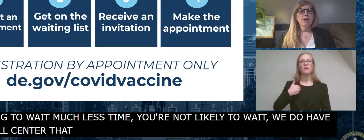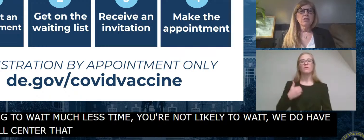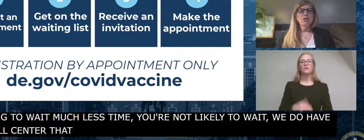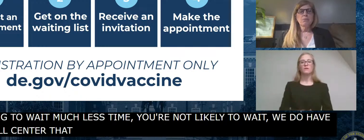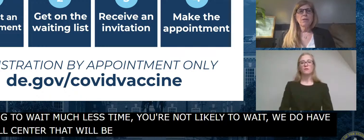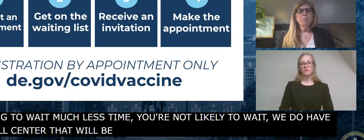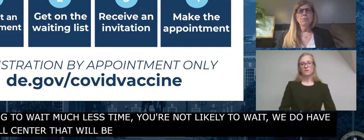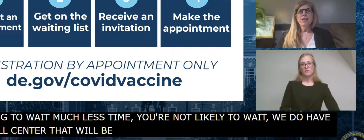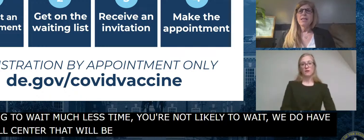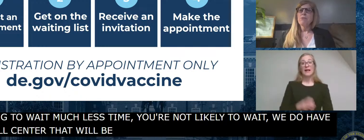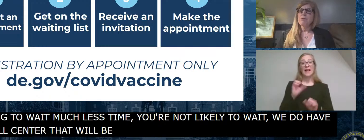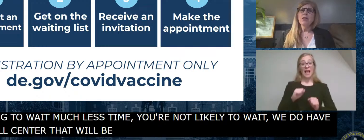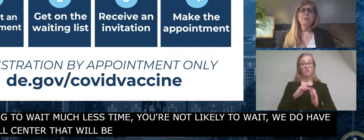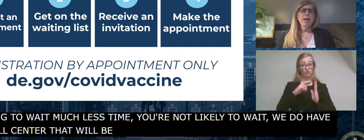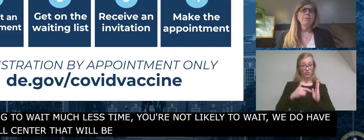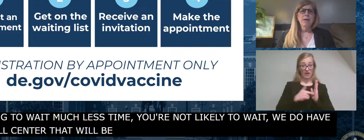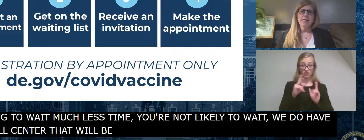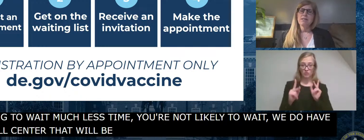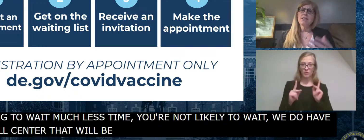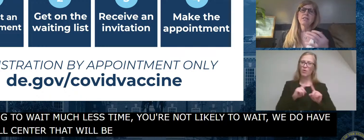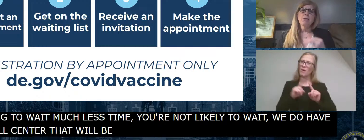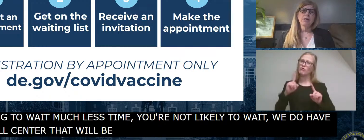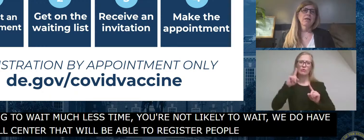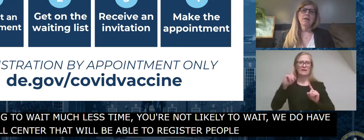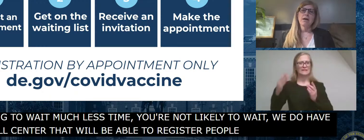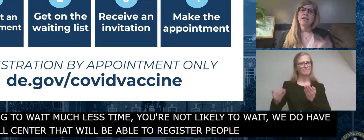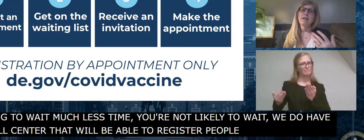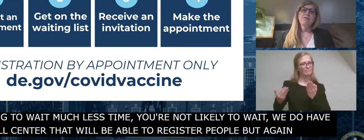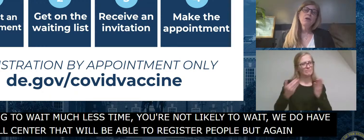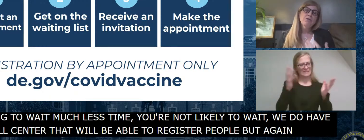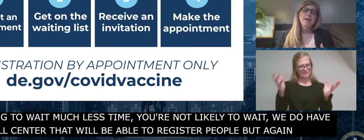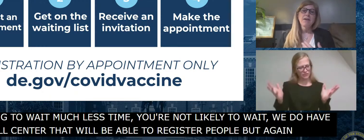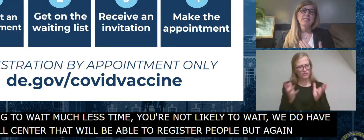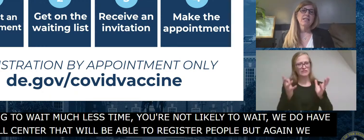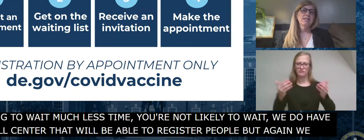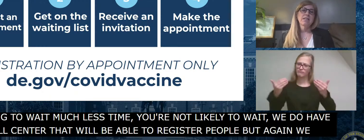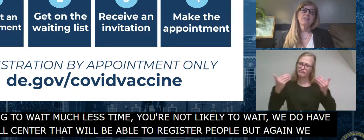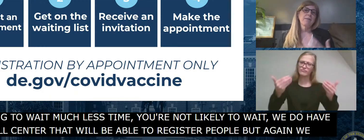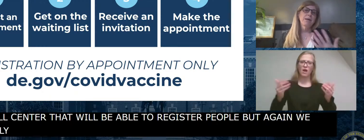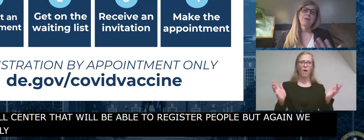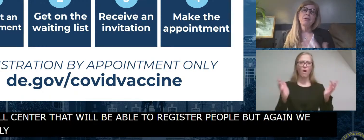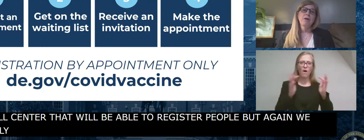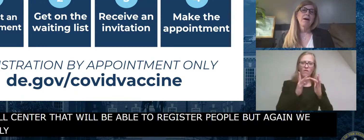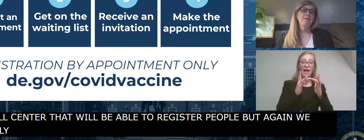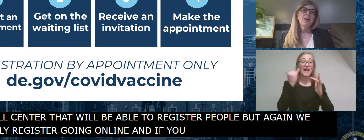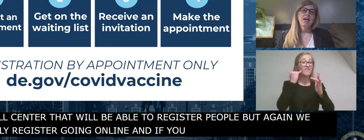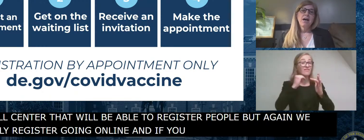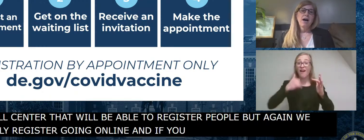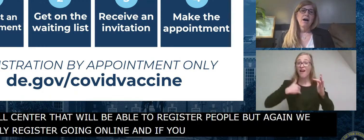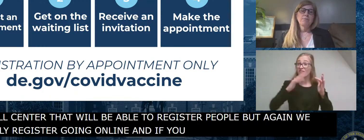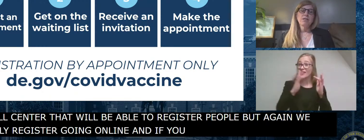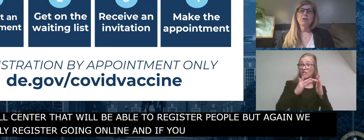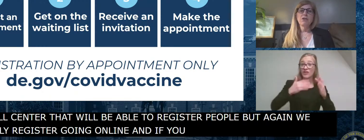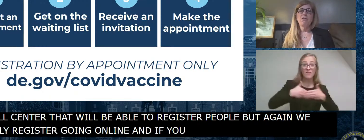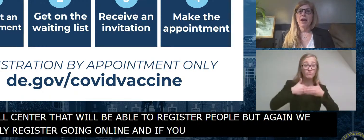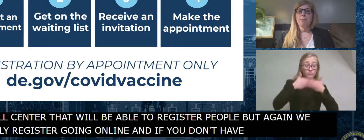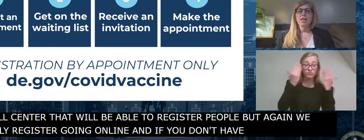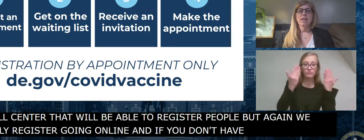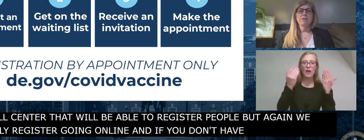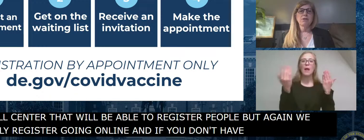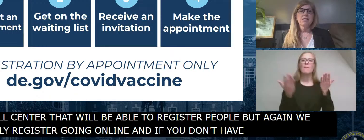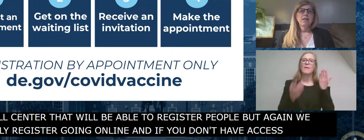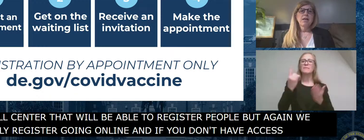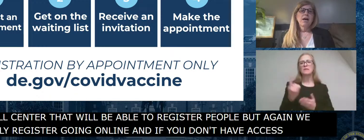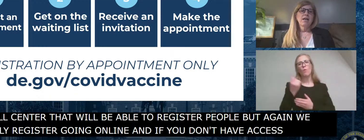to register people. But again, we really recommend going online. And if you don't have access to internet, maybe you have someone in your